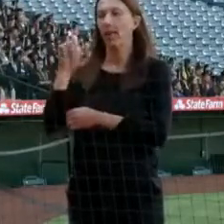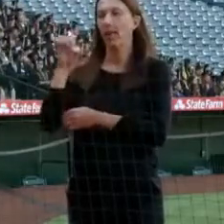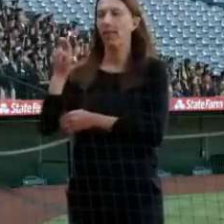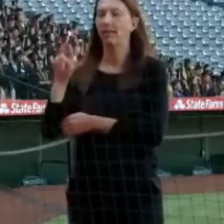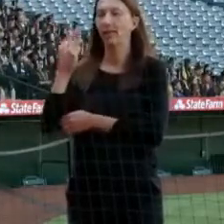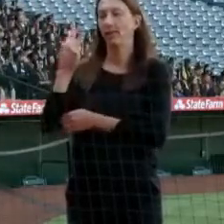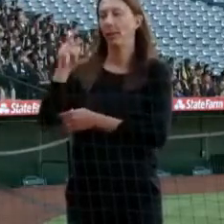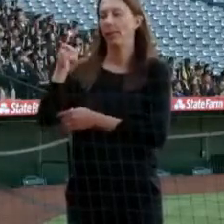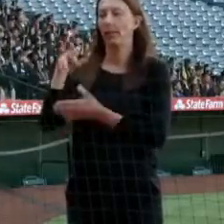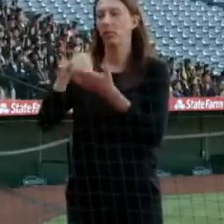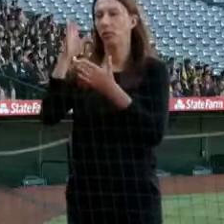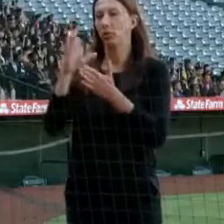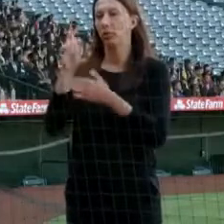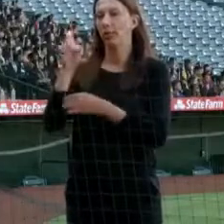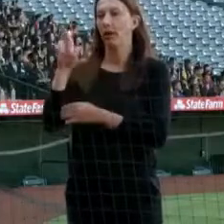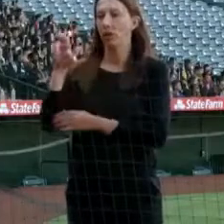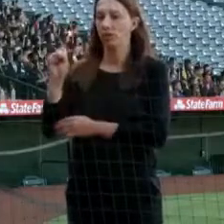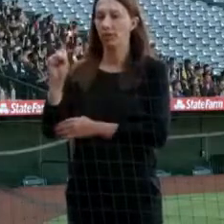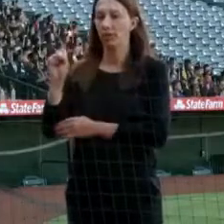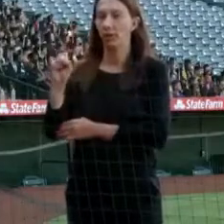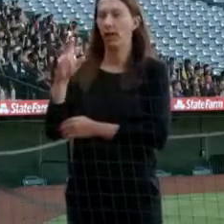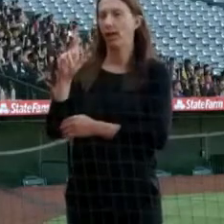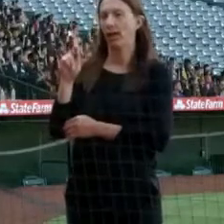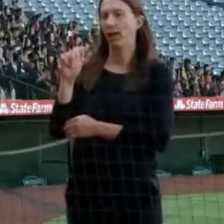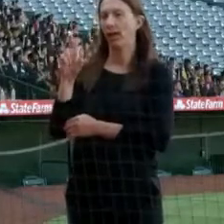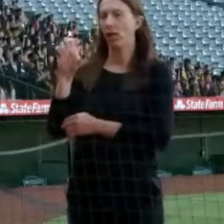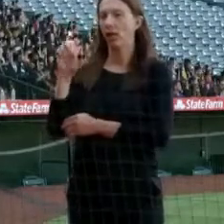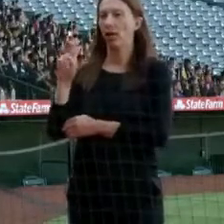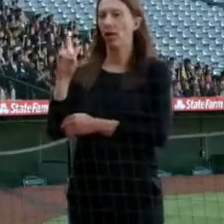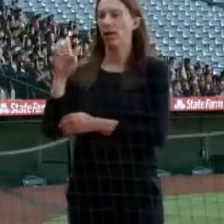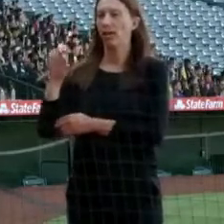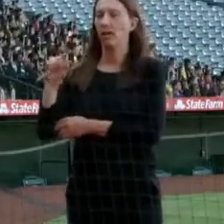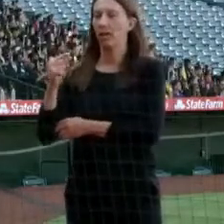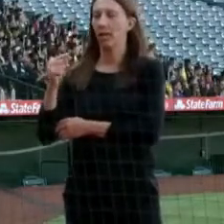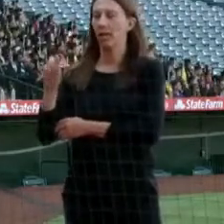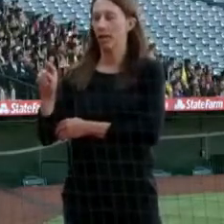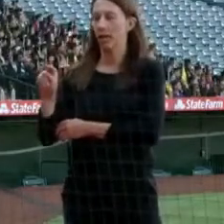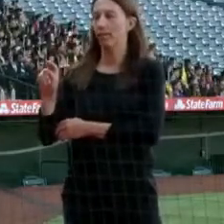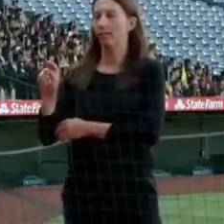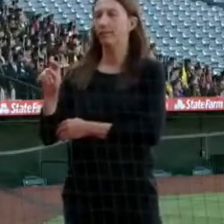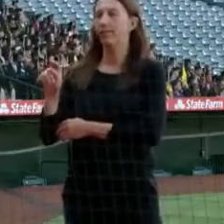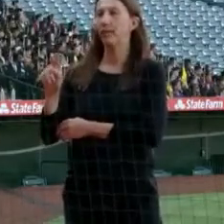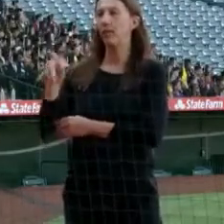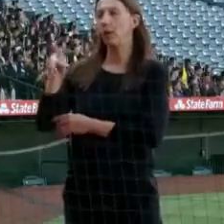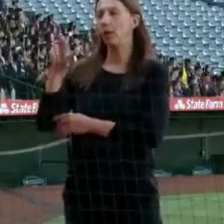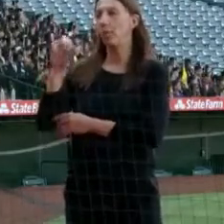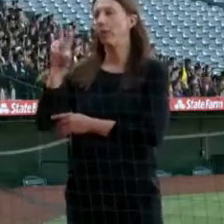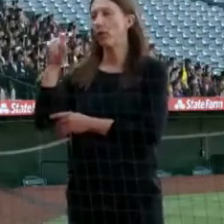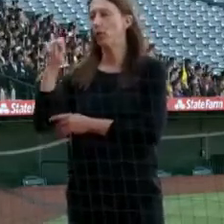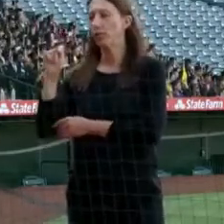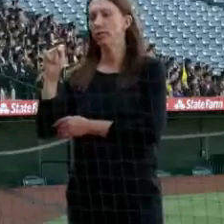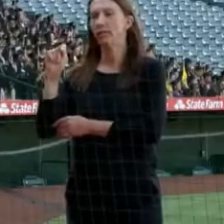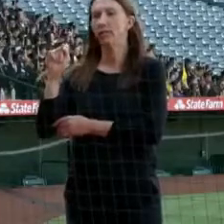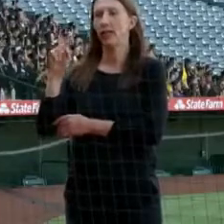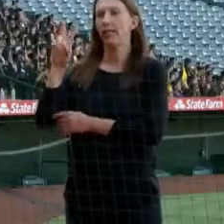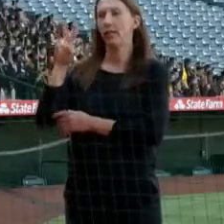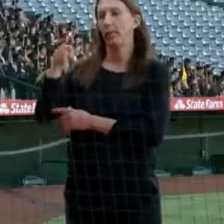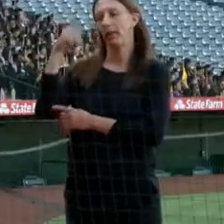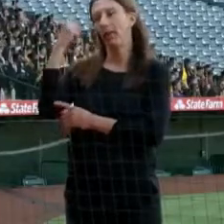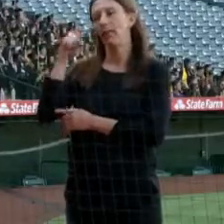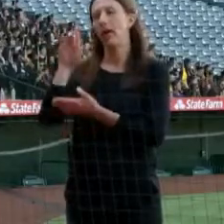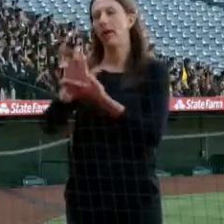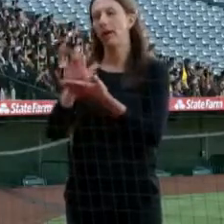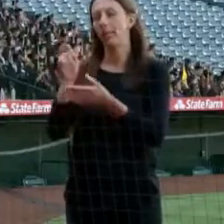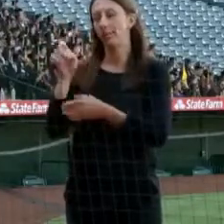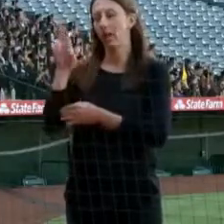Student Affairs. Karen Sism Gunn, Provost and Senior Vice President for Academic Affairs.